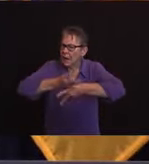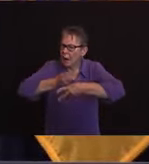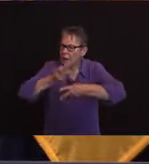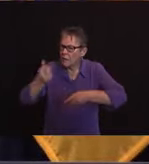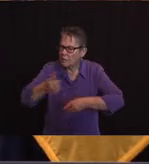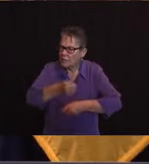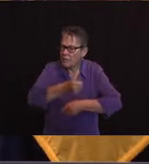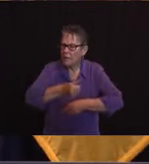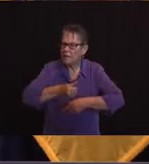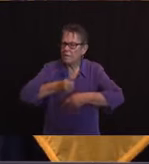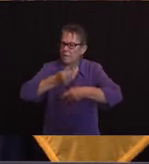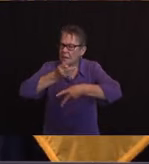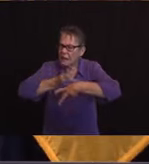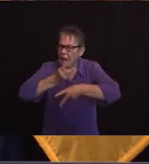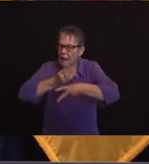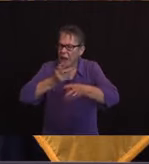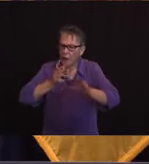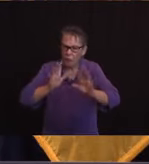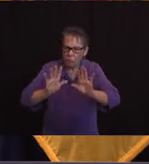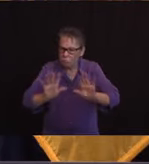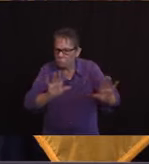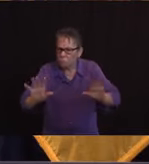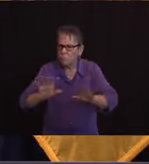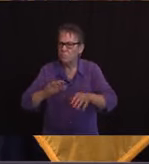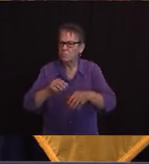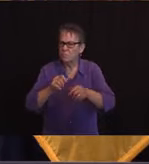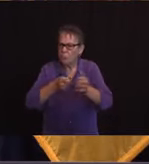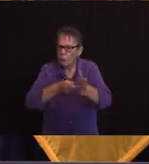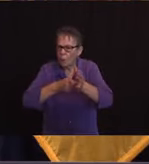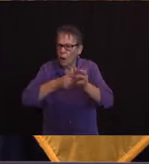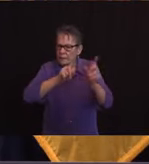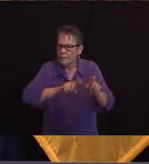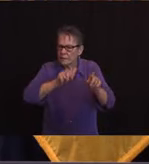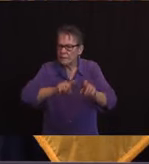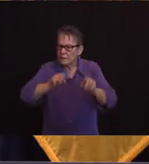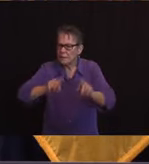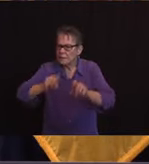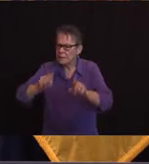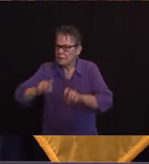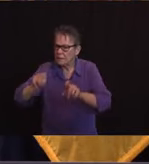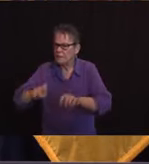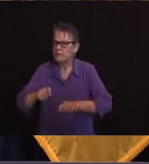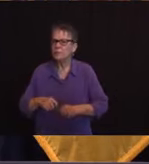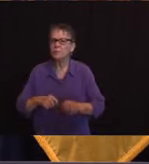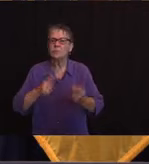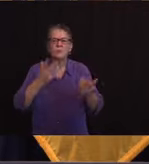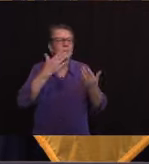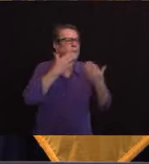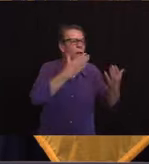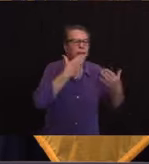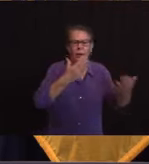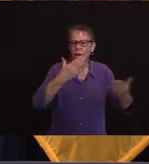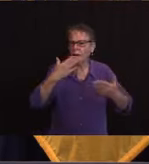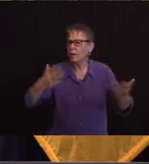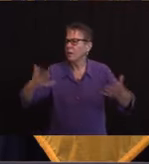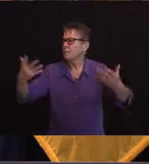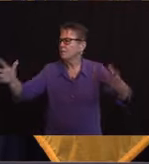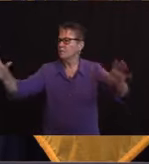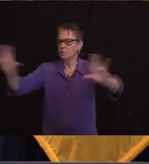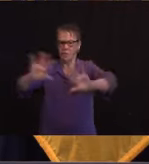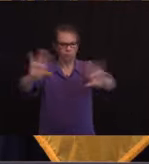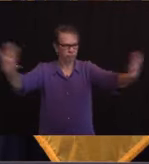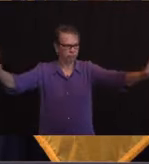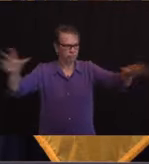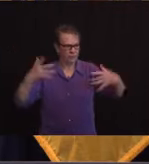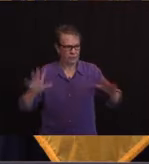Thank you. You're welcome. With that, may I mask up? Judy, Ed, as always. Ed, we